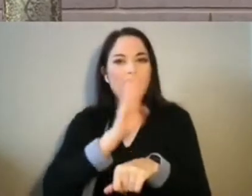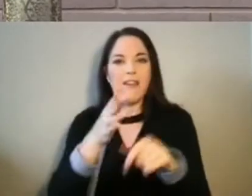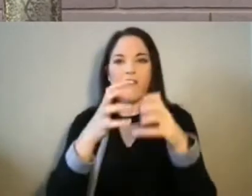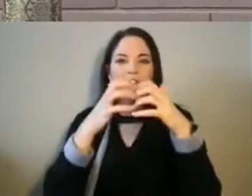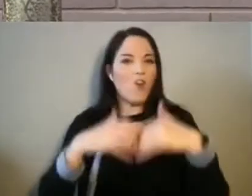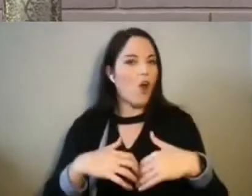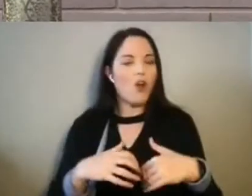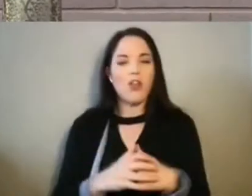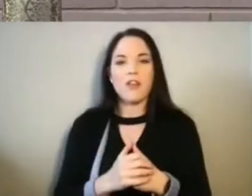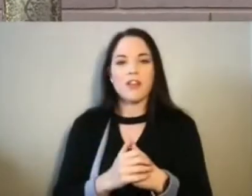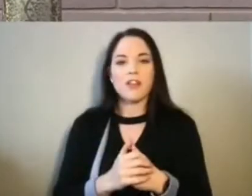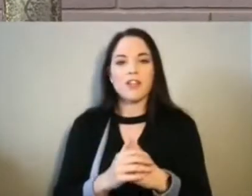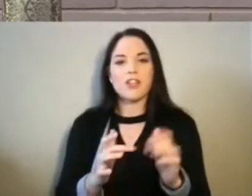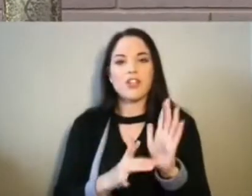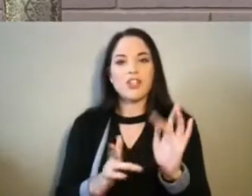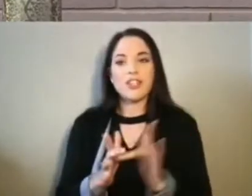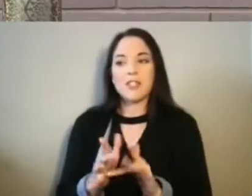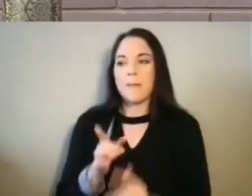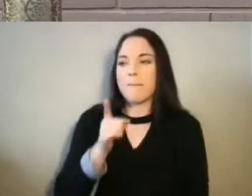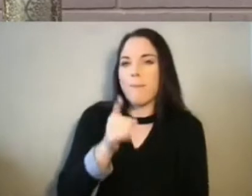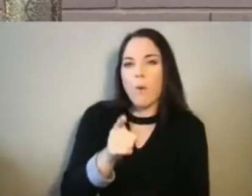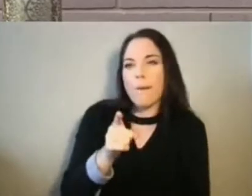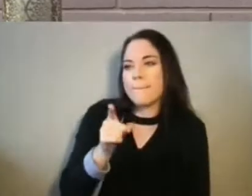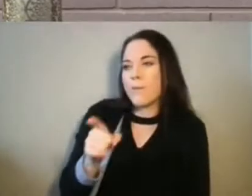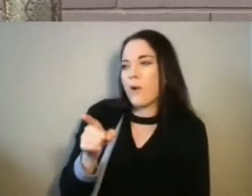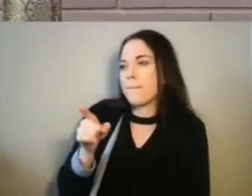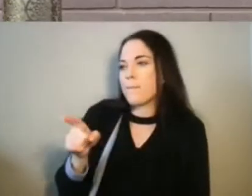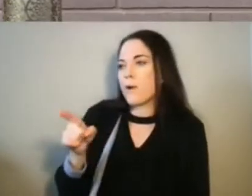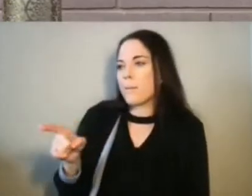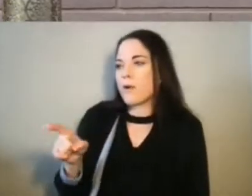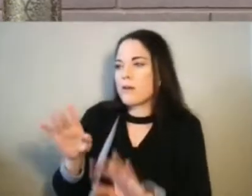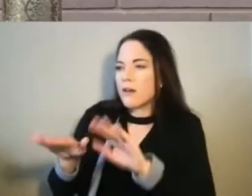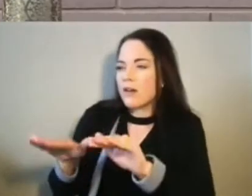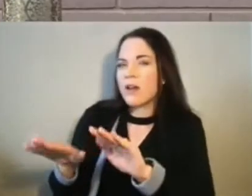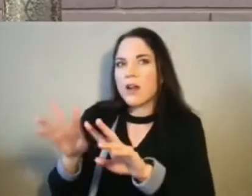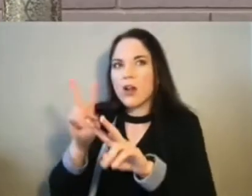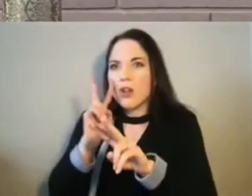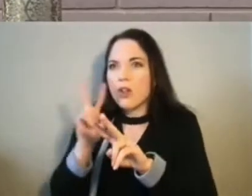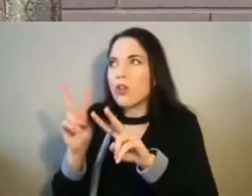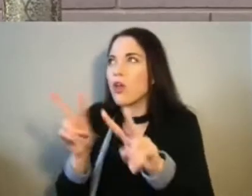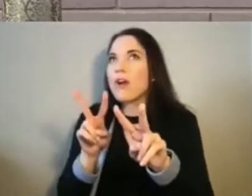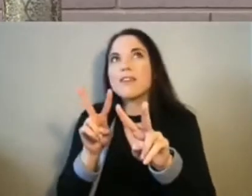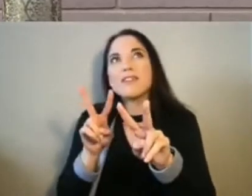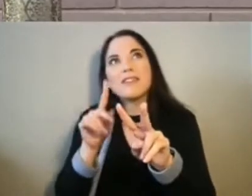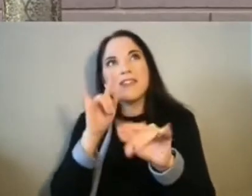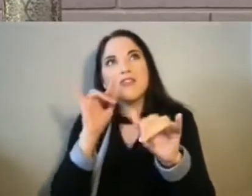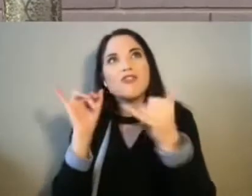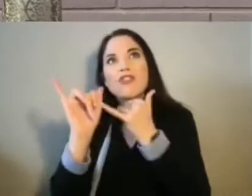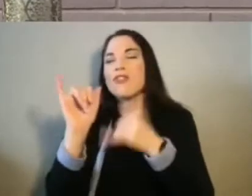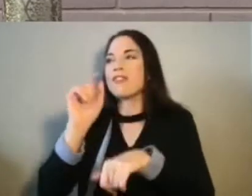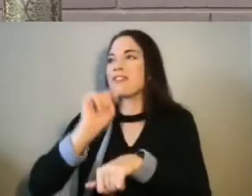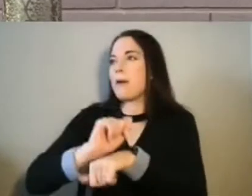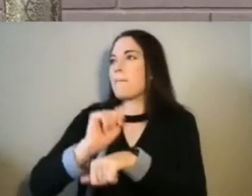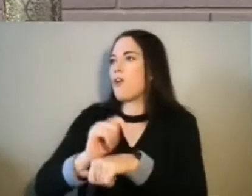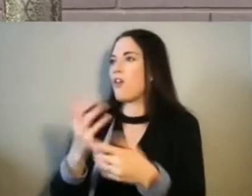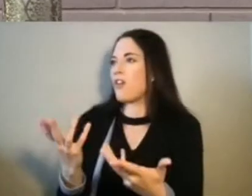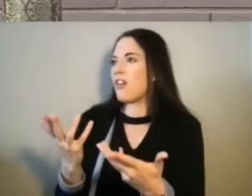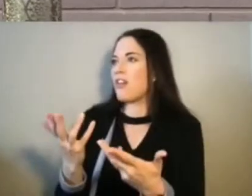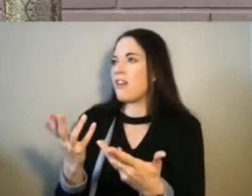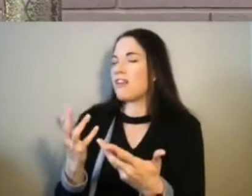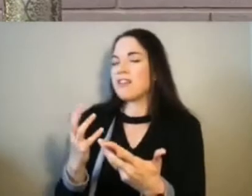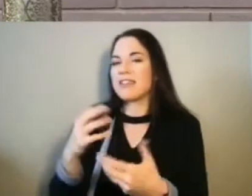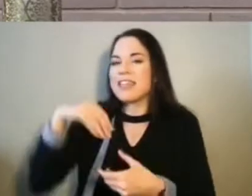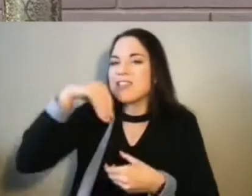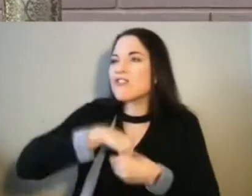us that's beyond the power struggles, that's beyond buying and selling. It's described in the Gospels as